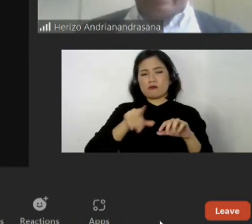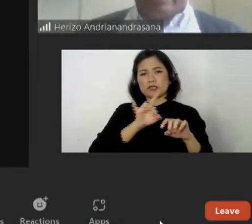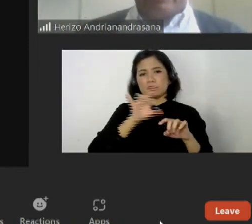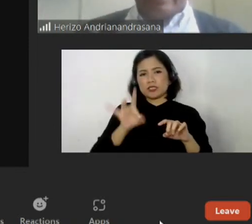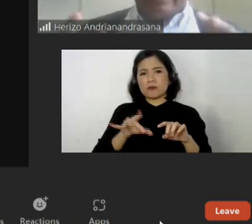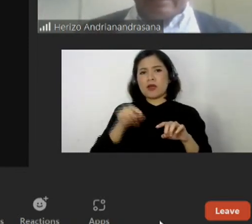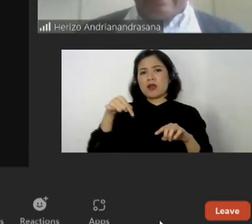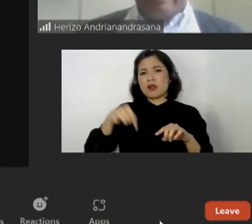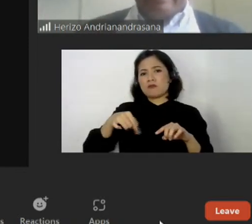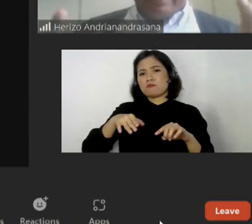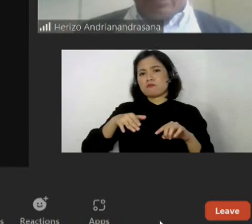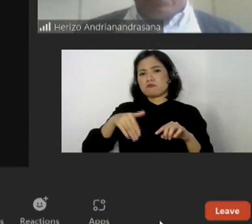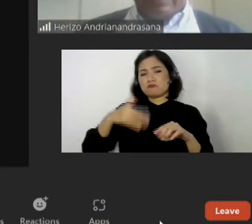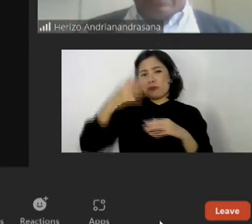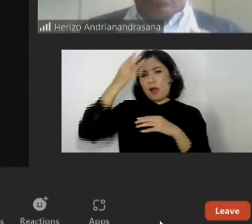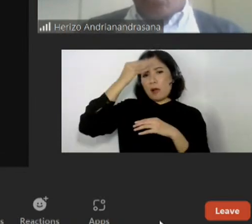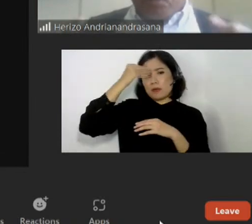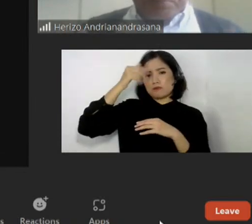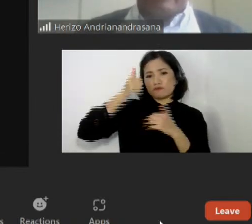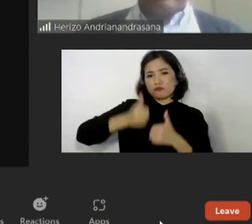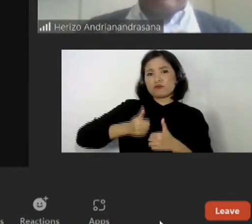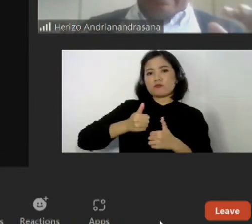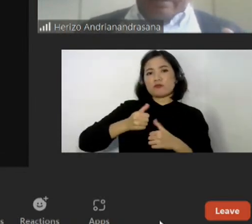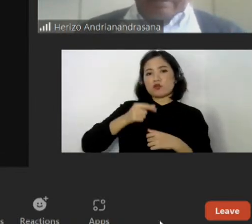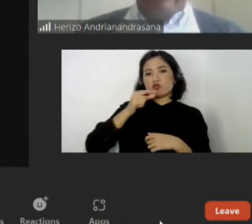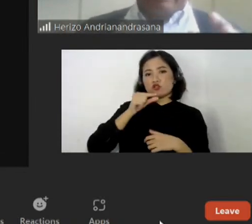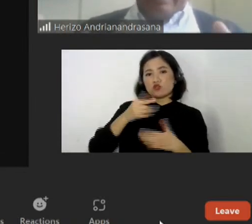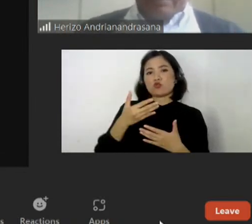better understand the scope,